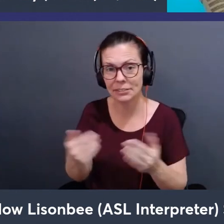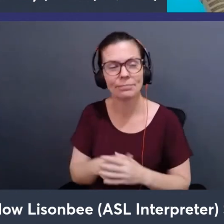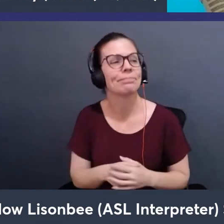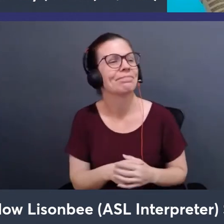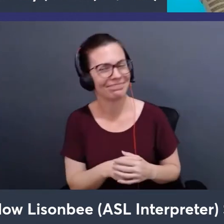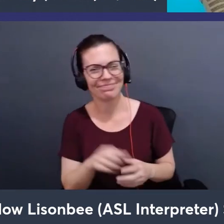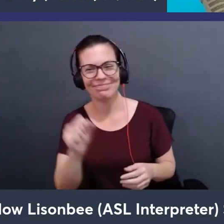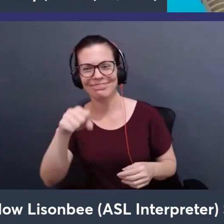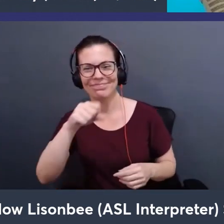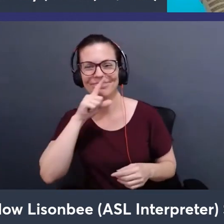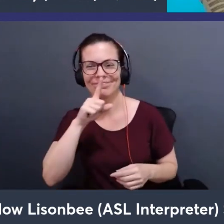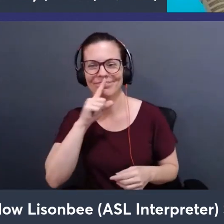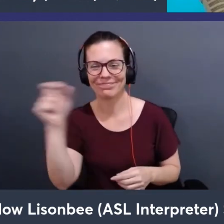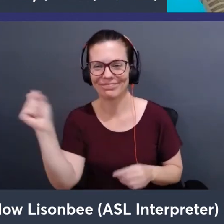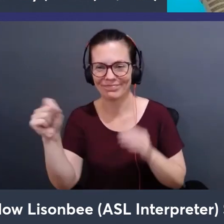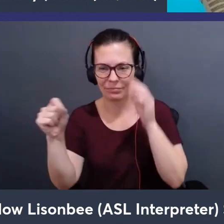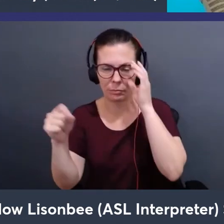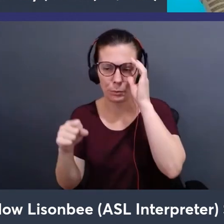Yeah, sure. So